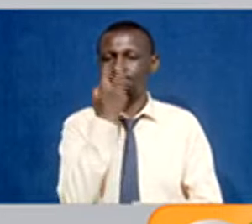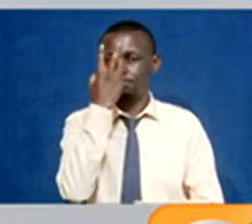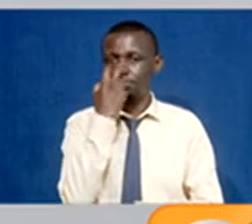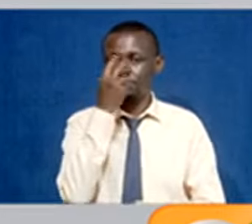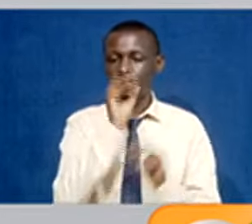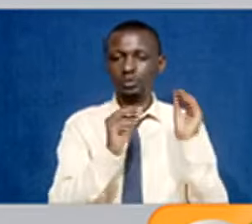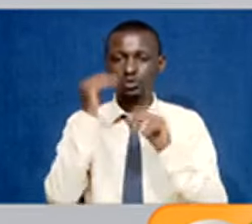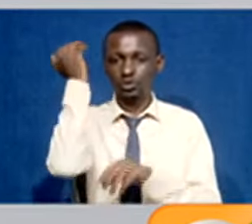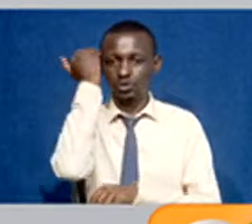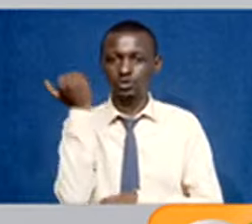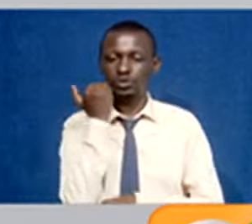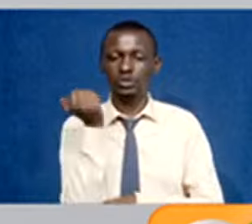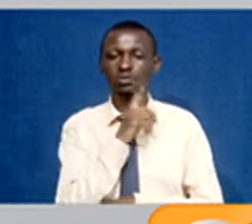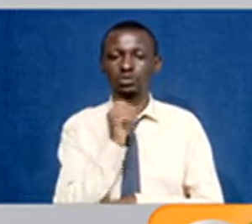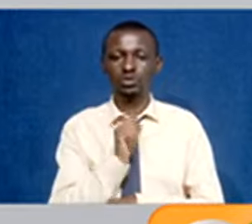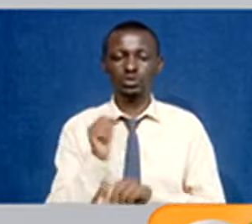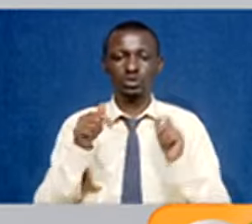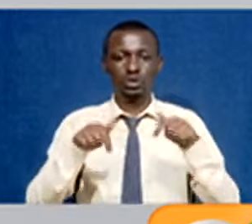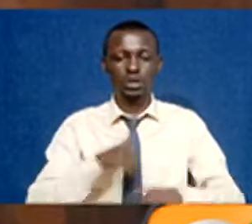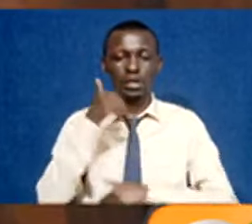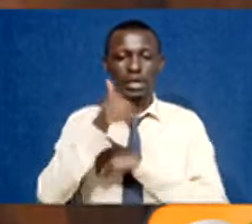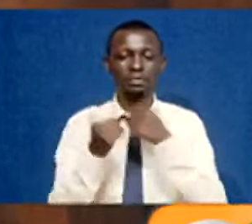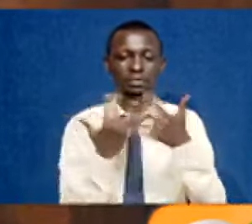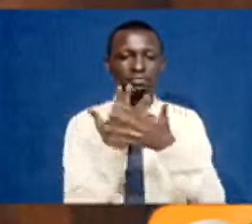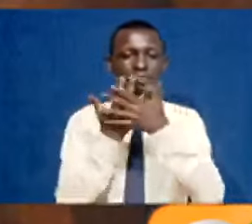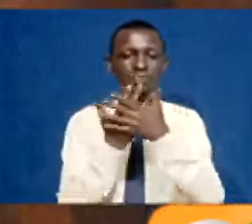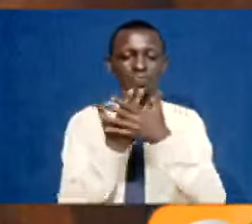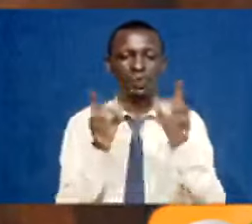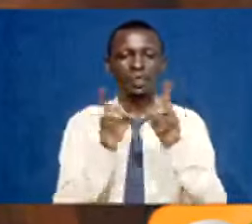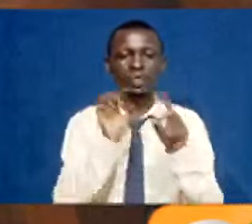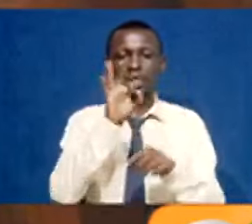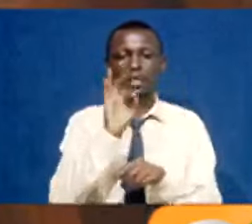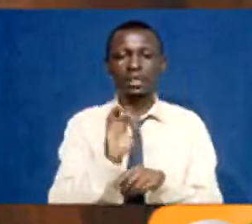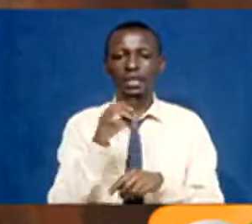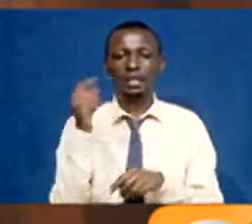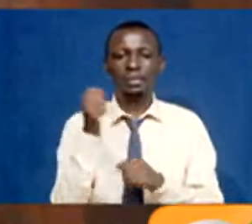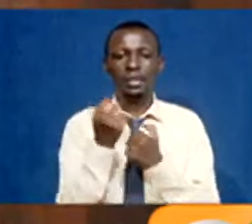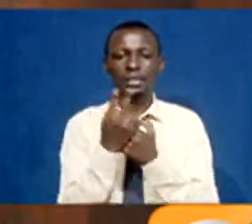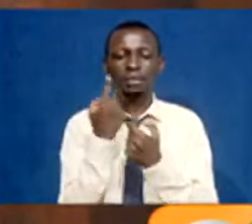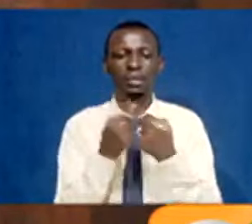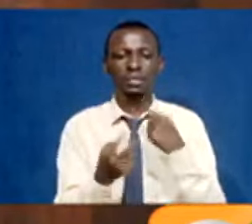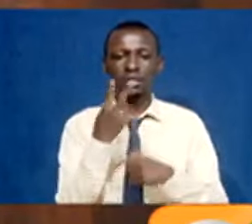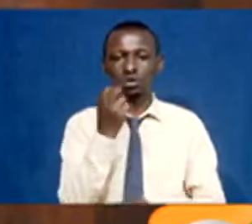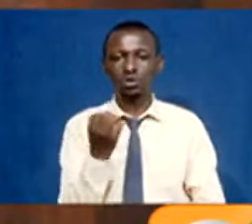today after he was arrested on the 30th of December 2023.